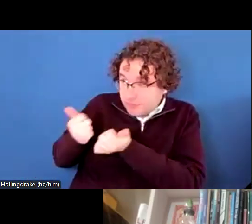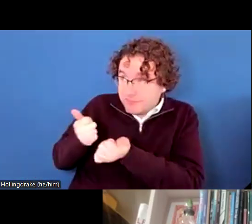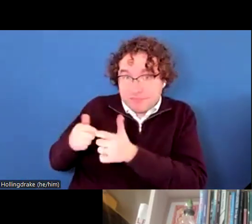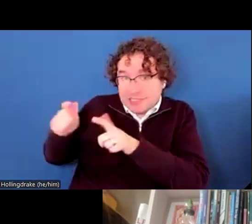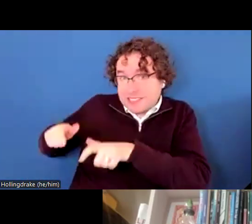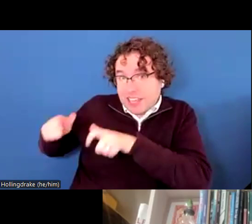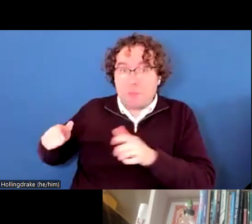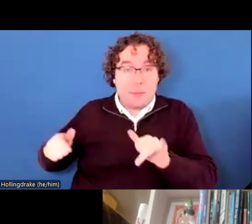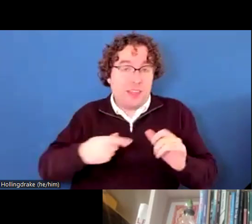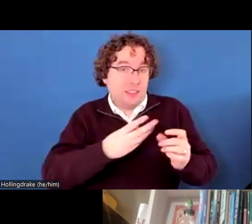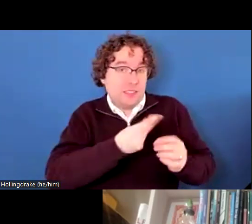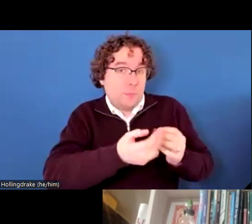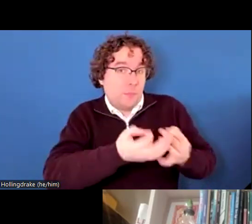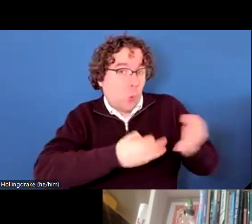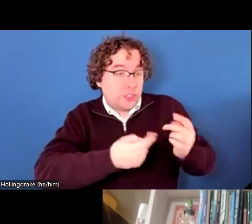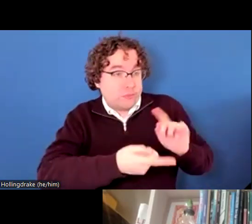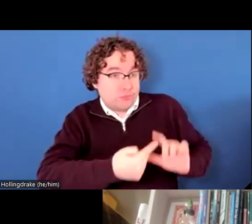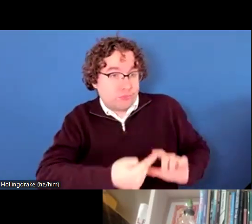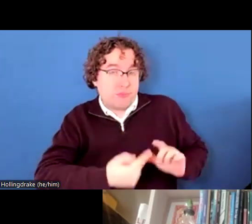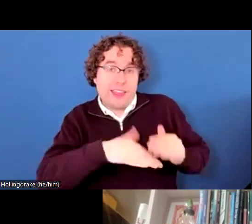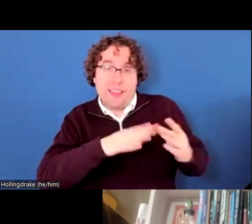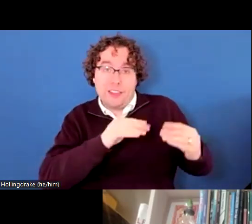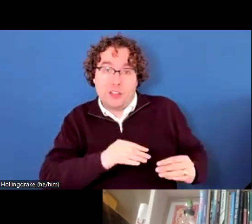might ping in the chat. If not, thank you ever so much for